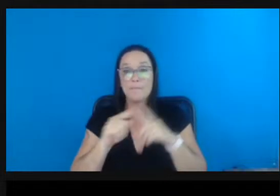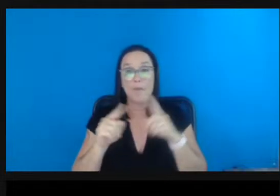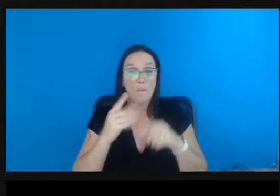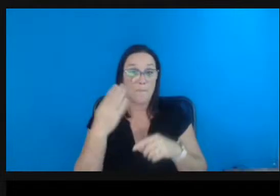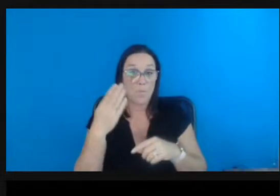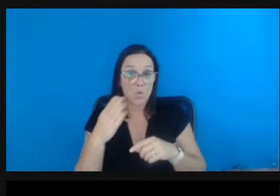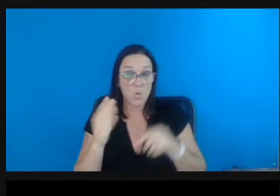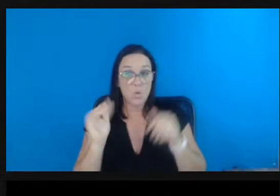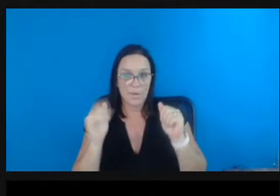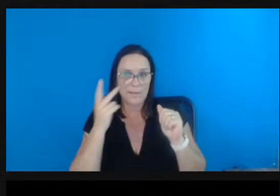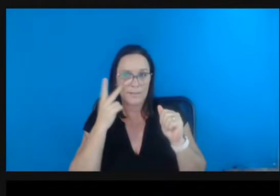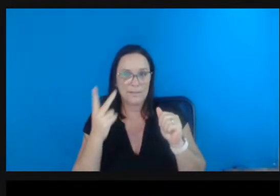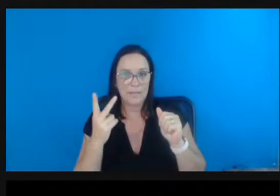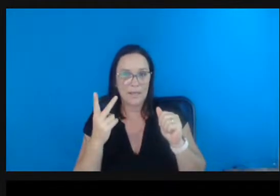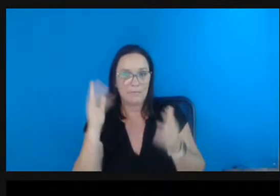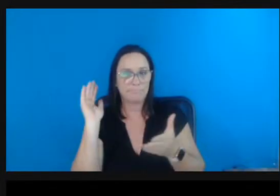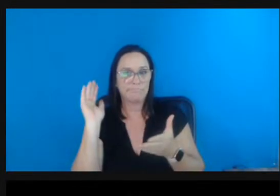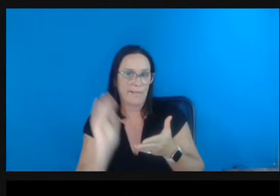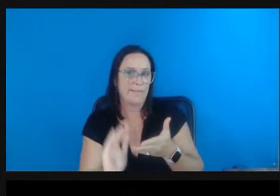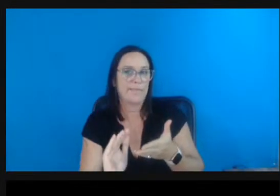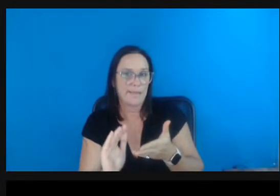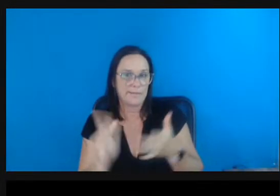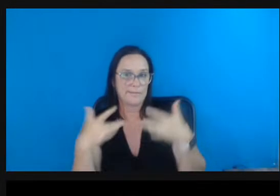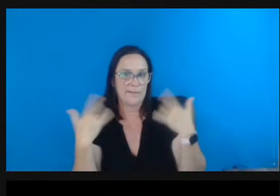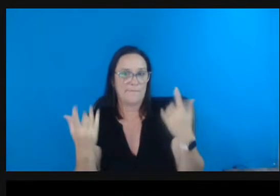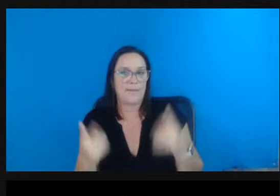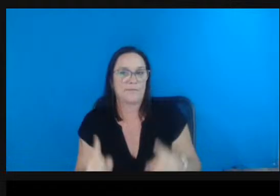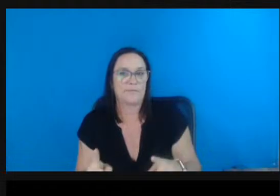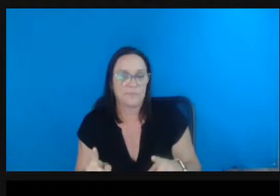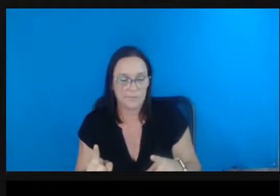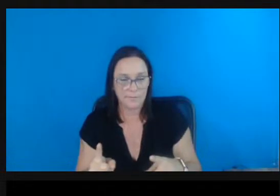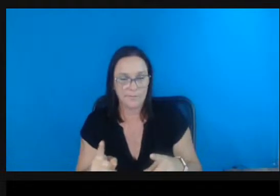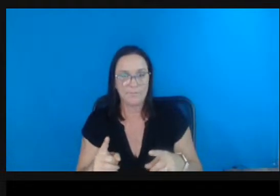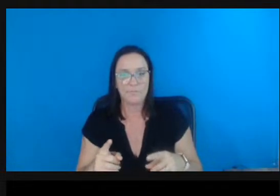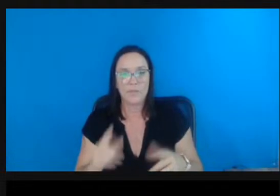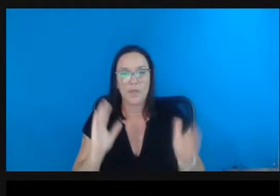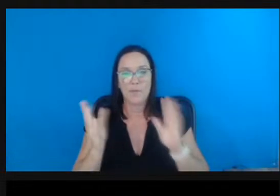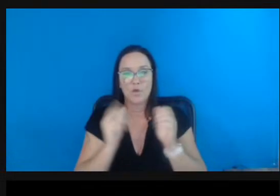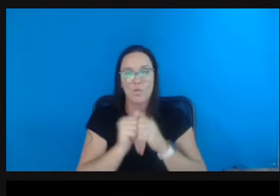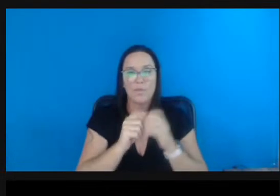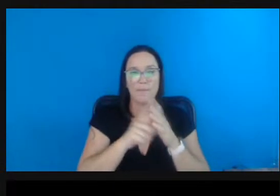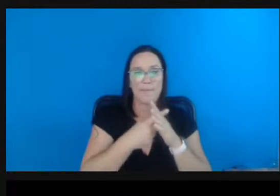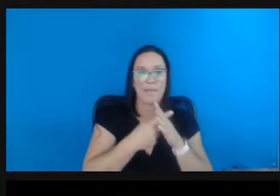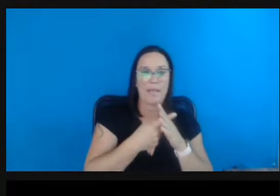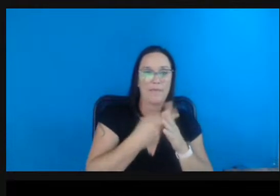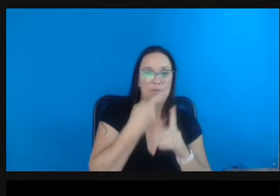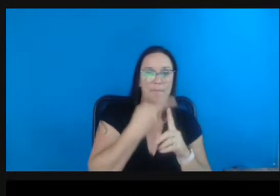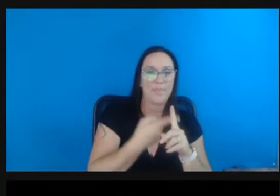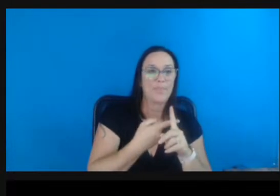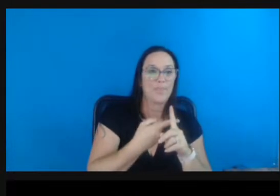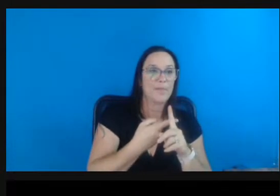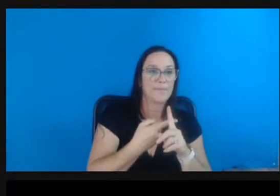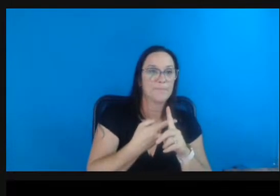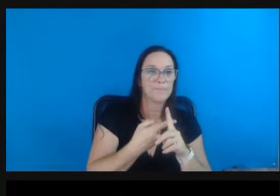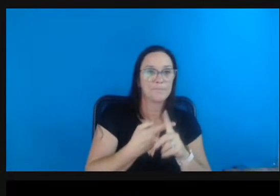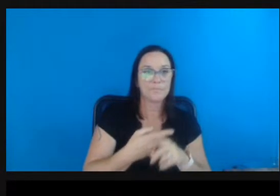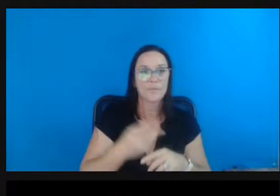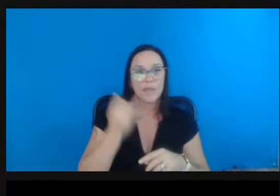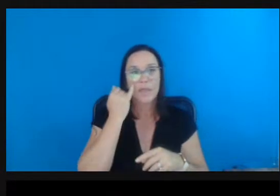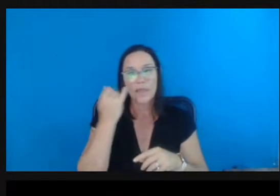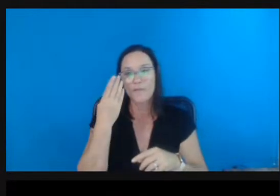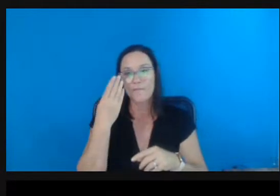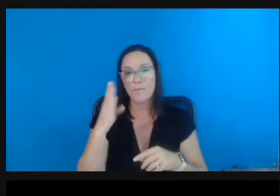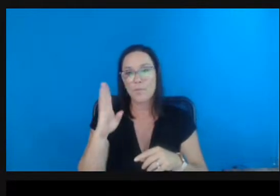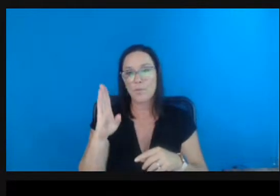easier to tell how there are less events here in this segment, and maybe that's part of what's going on. And if the blue ones are some